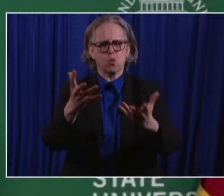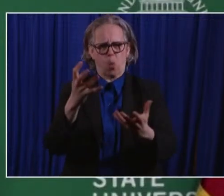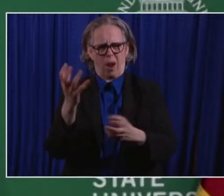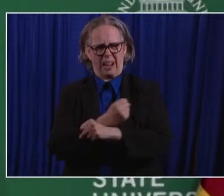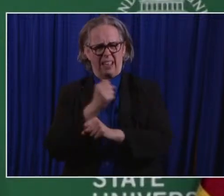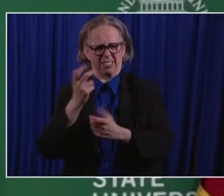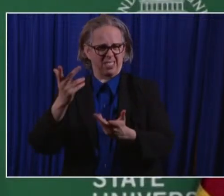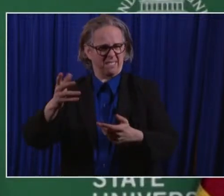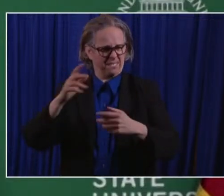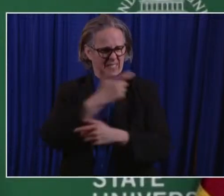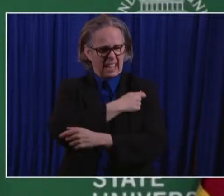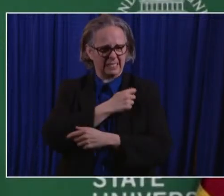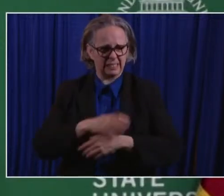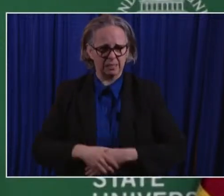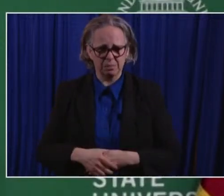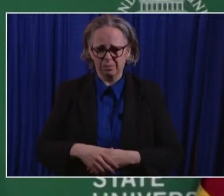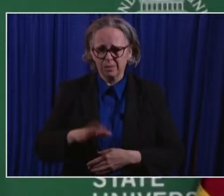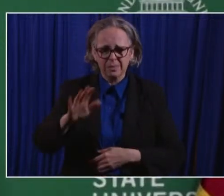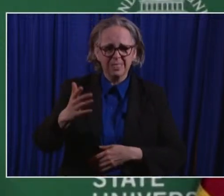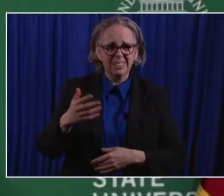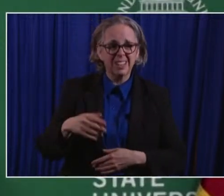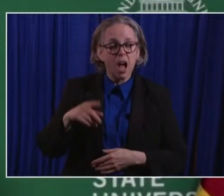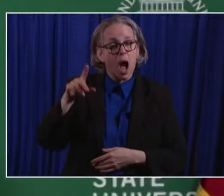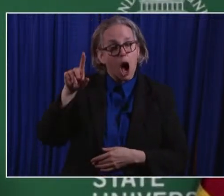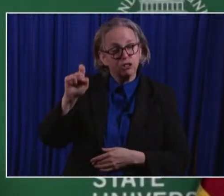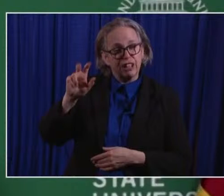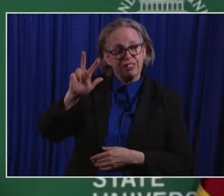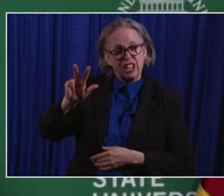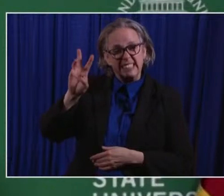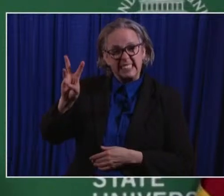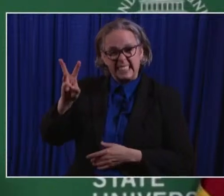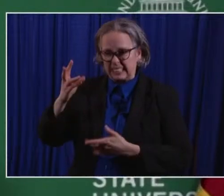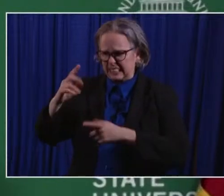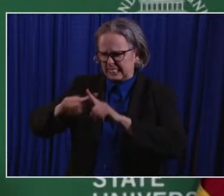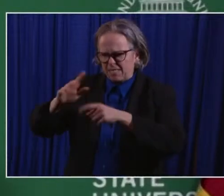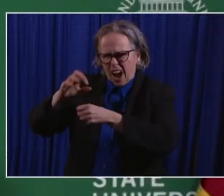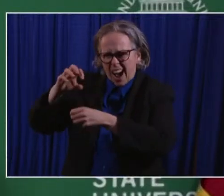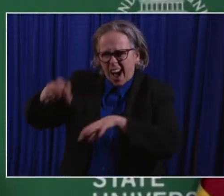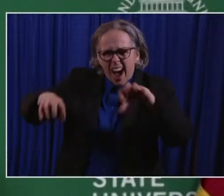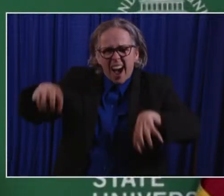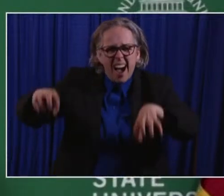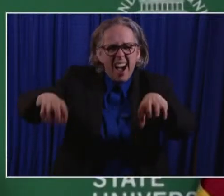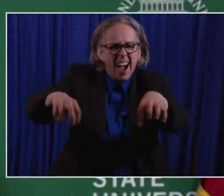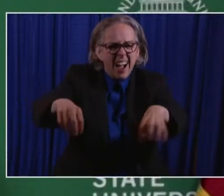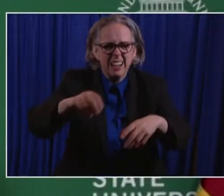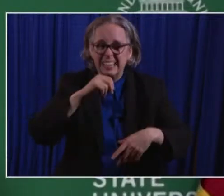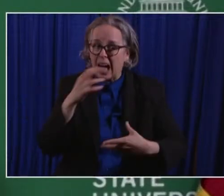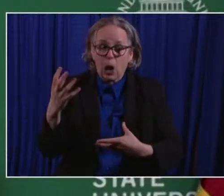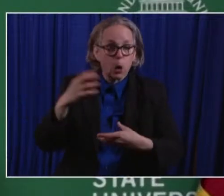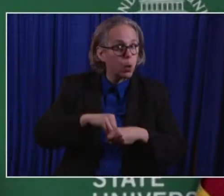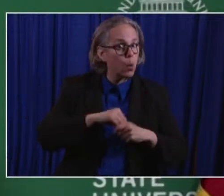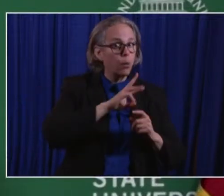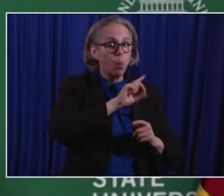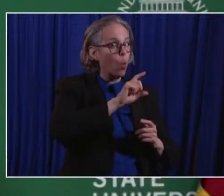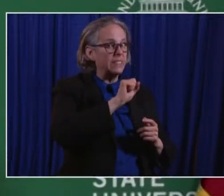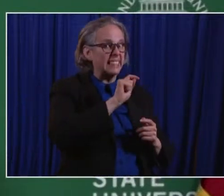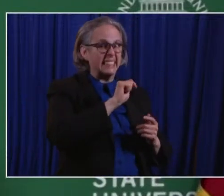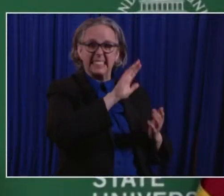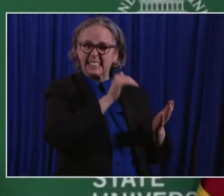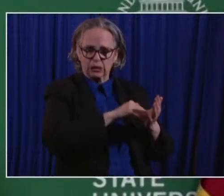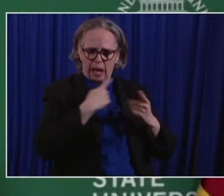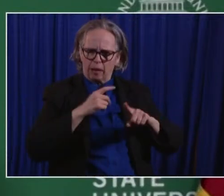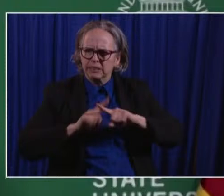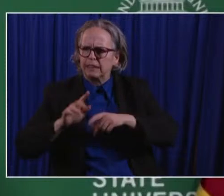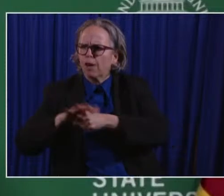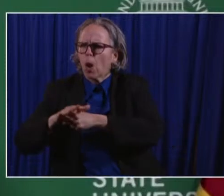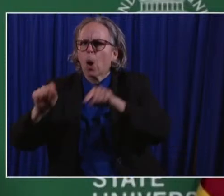there are 136 separate sites in addition to this site. That does not include the pop-up